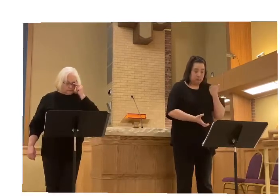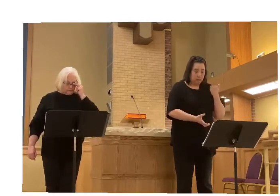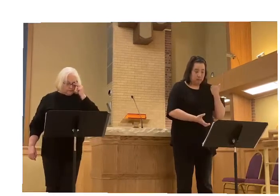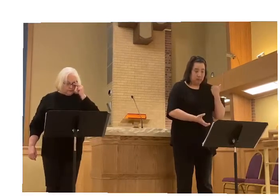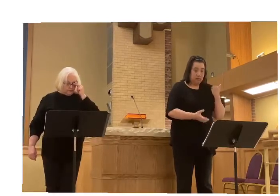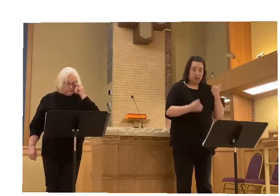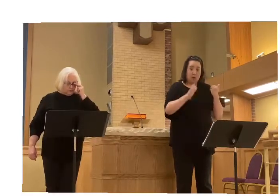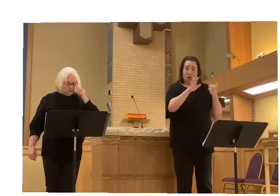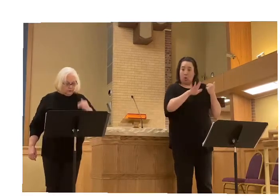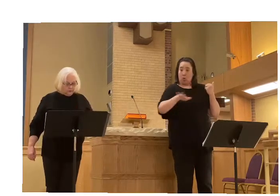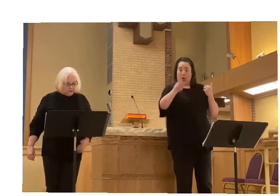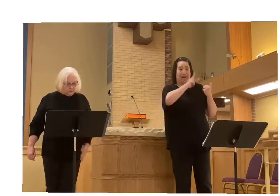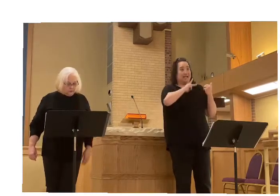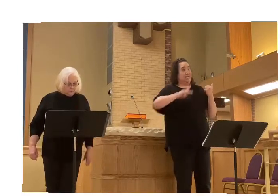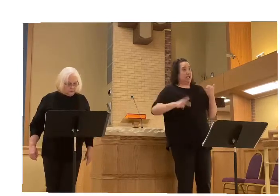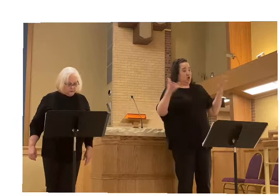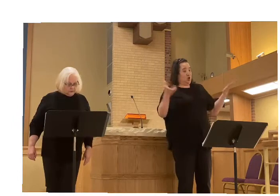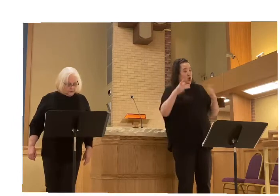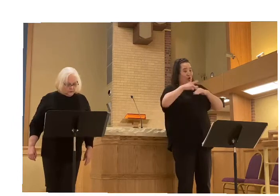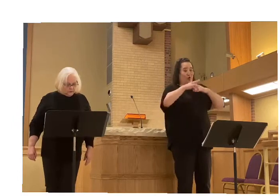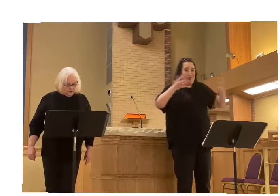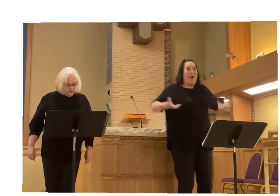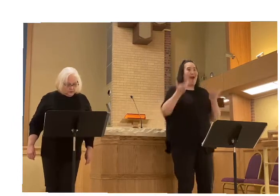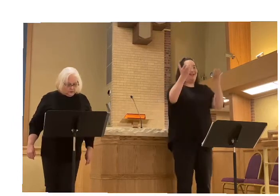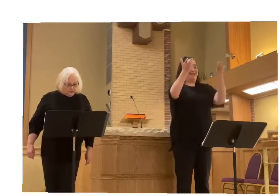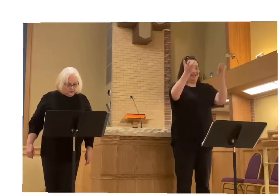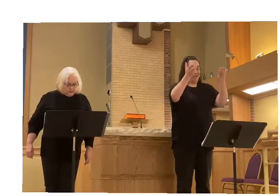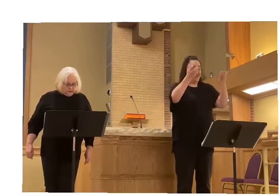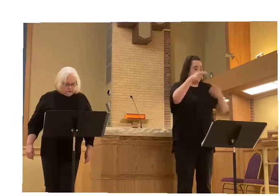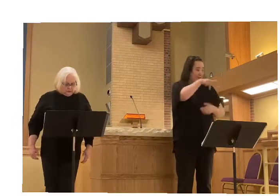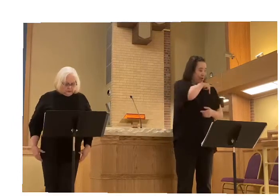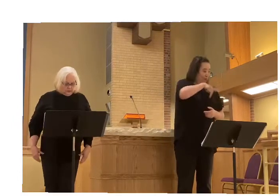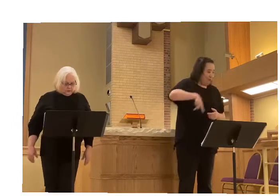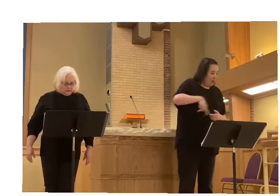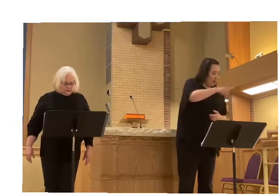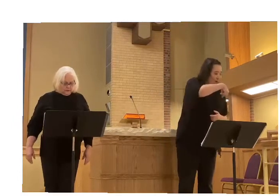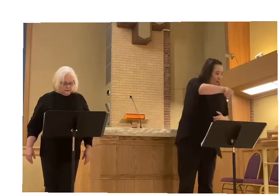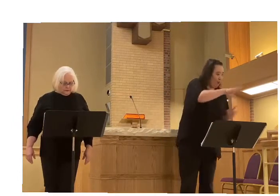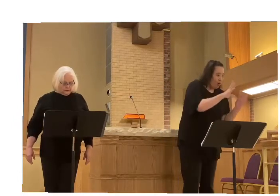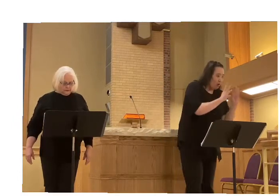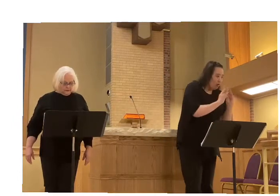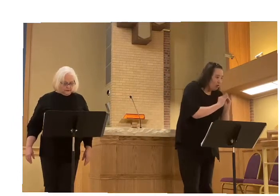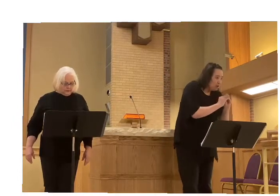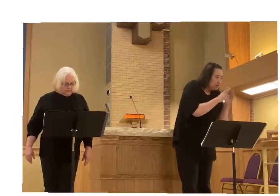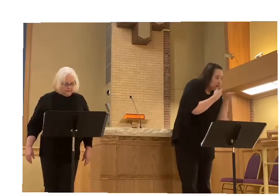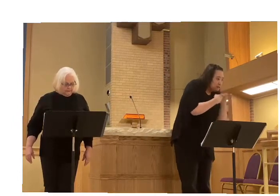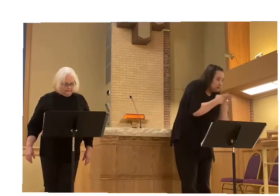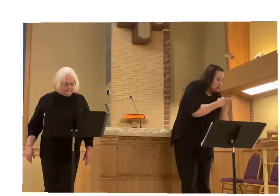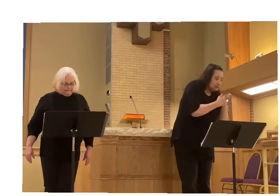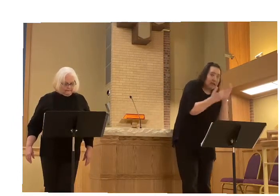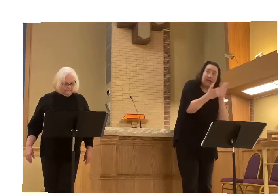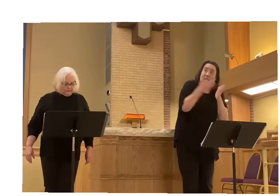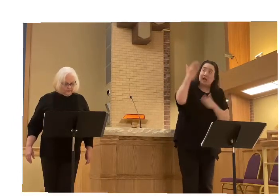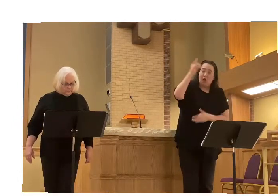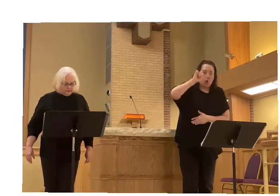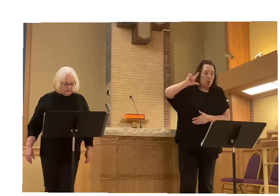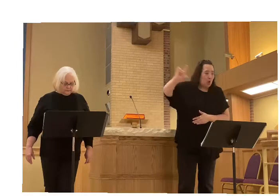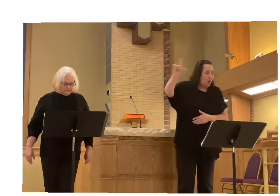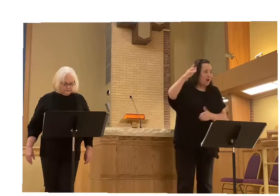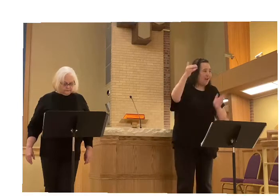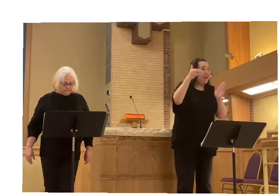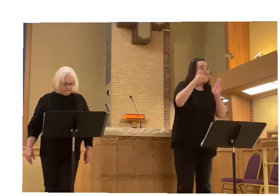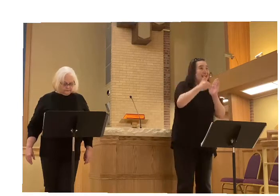The kings of the earth rise up, and the princes conspire together against the Lord and against his